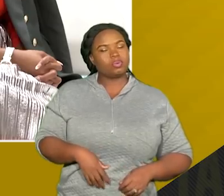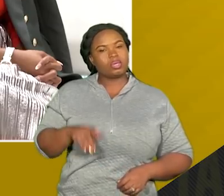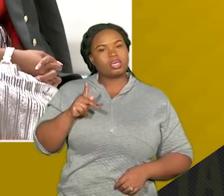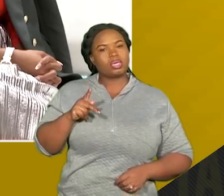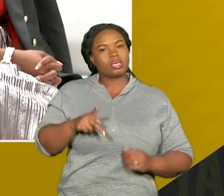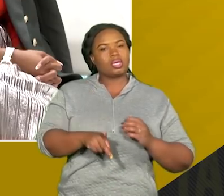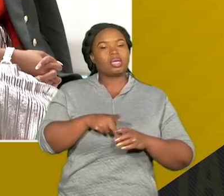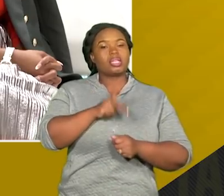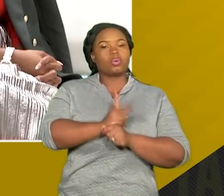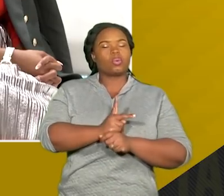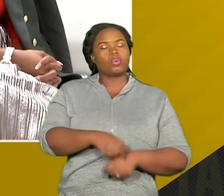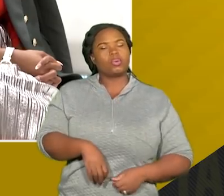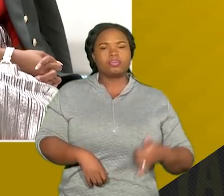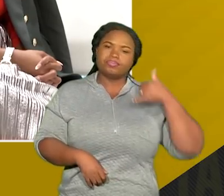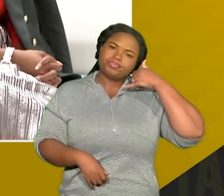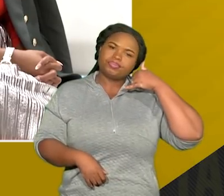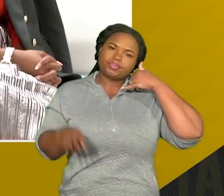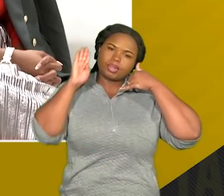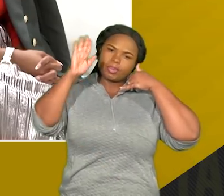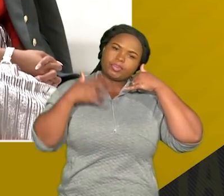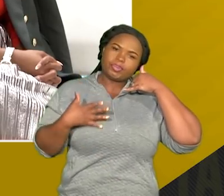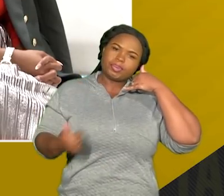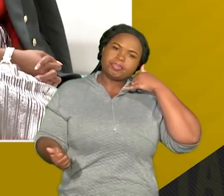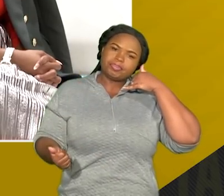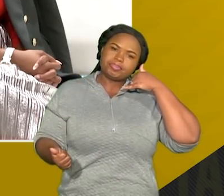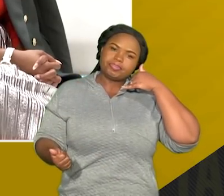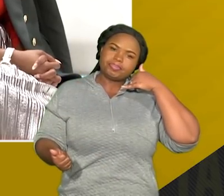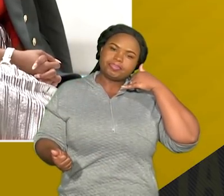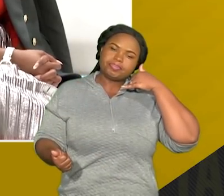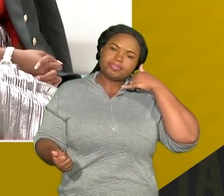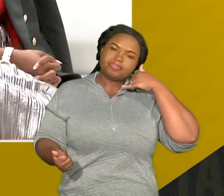Katlehong. Uyakholela ukuthakathi. Anonymous, welcome to Daily Thetha. Hi, how are you?